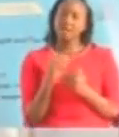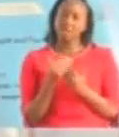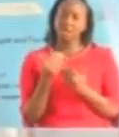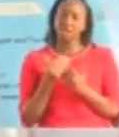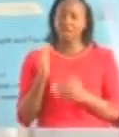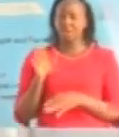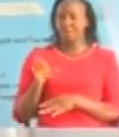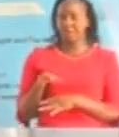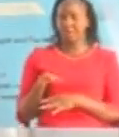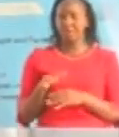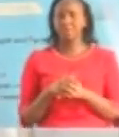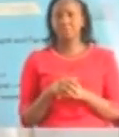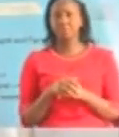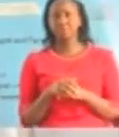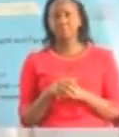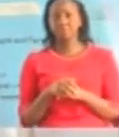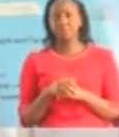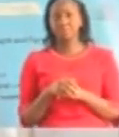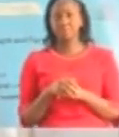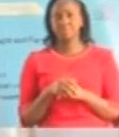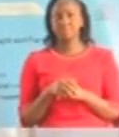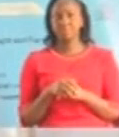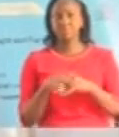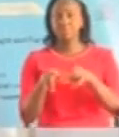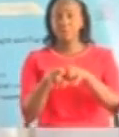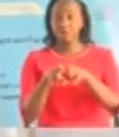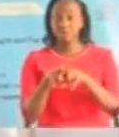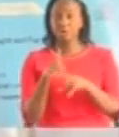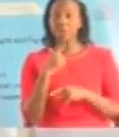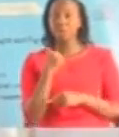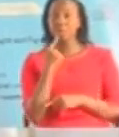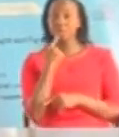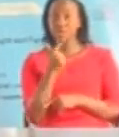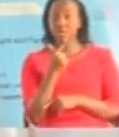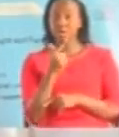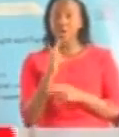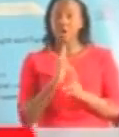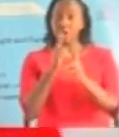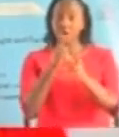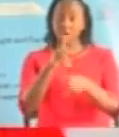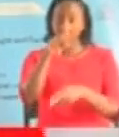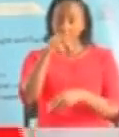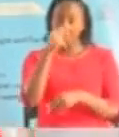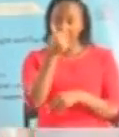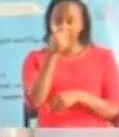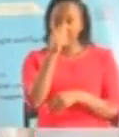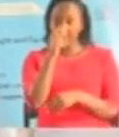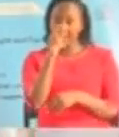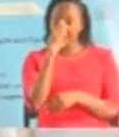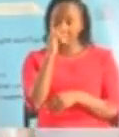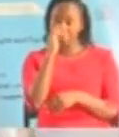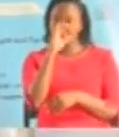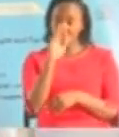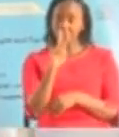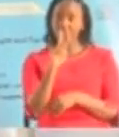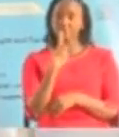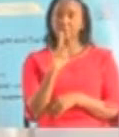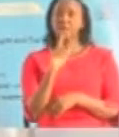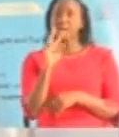And on that note, allow me also to mention Honorable Patrick Musimba, MP